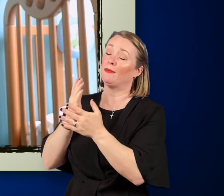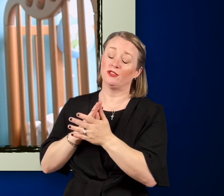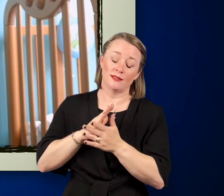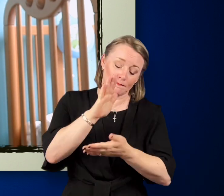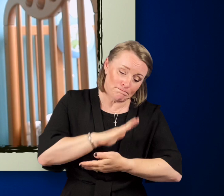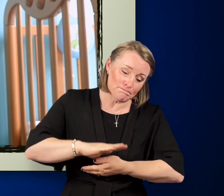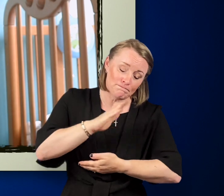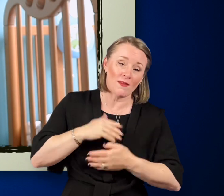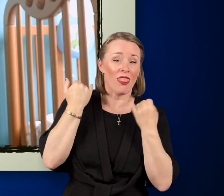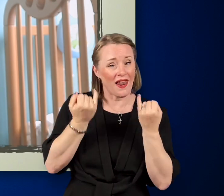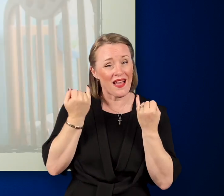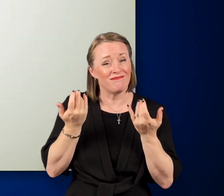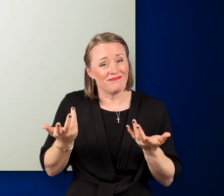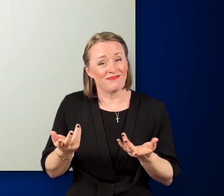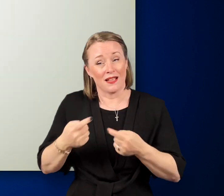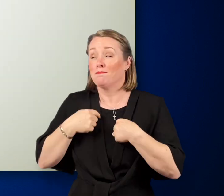me.